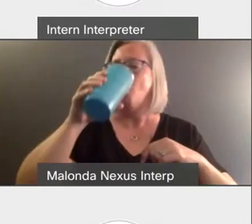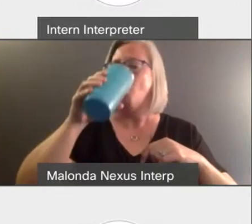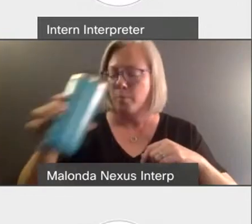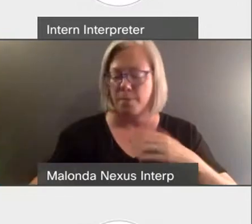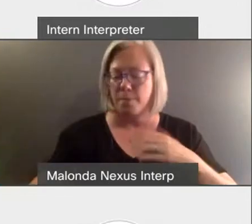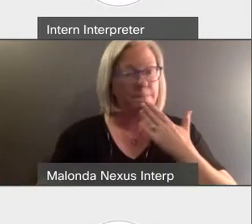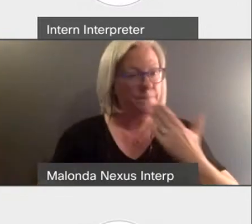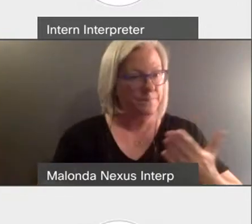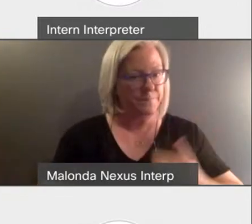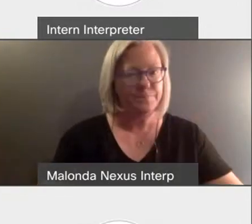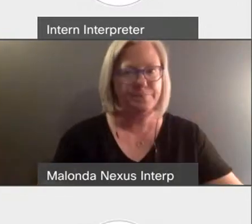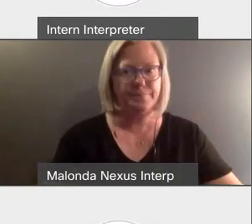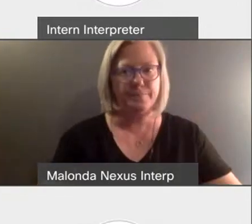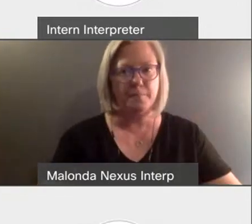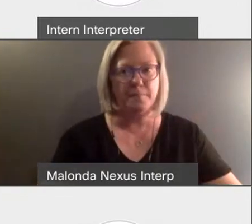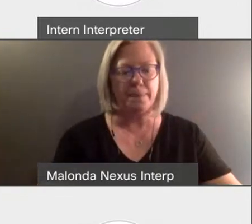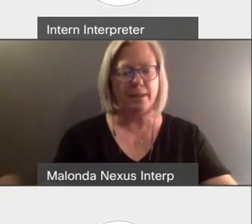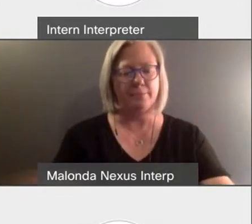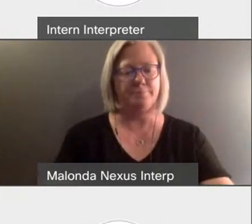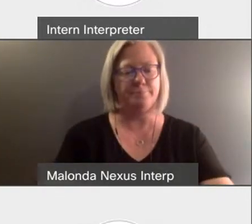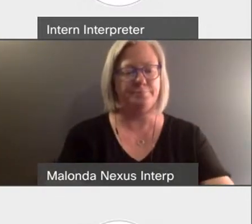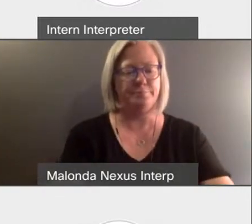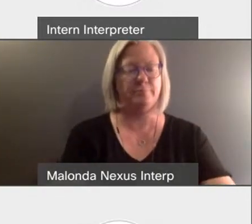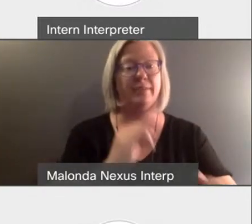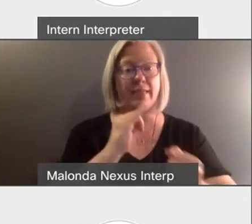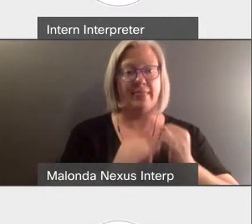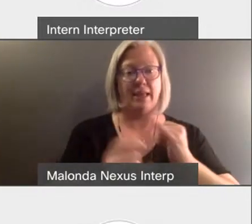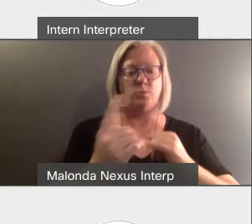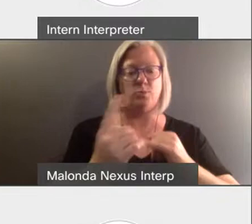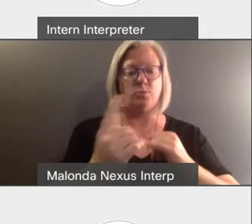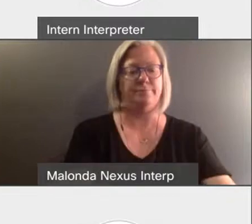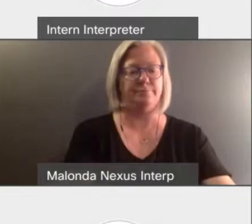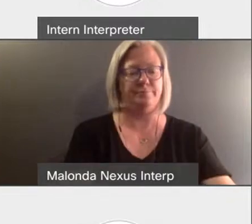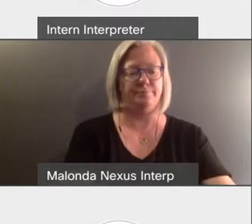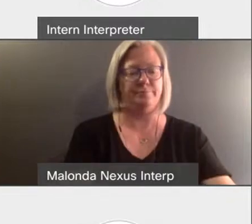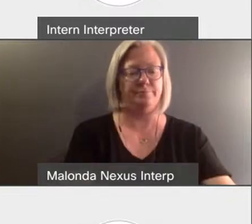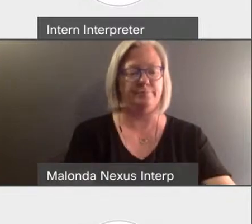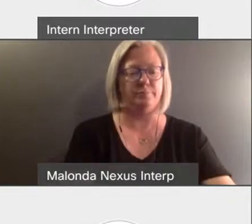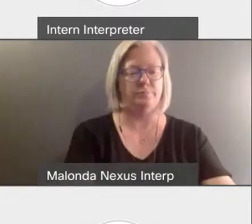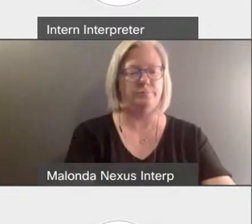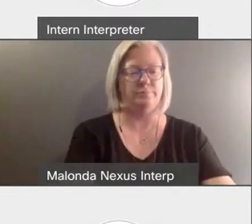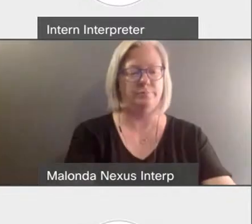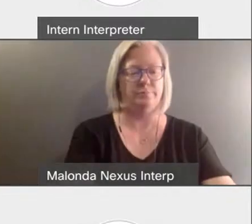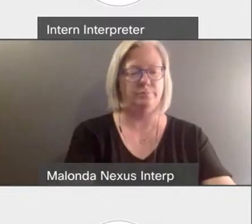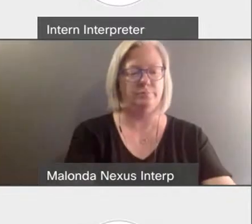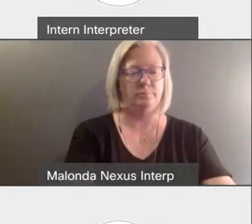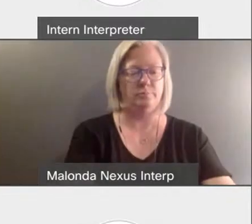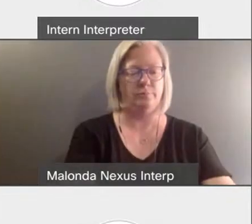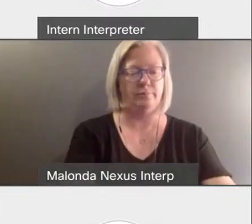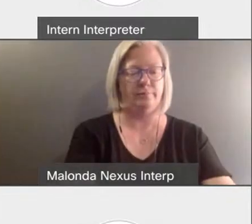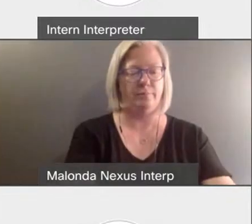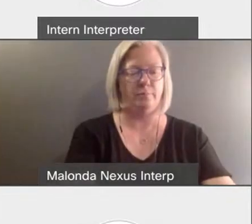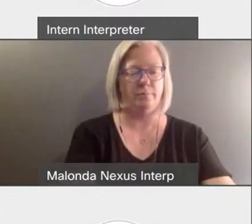Okay, sir, thank you. Last one, please come forward. State your name.